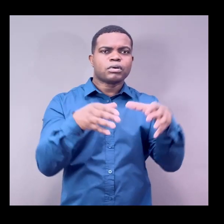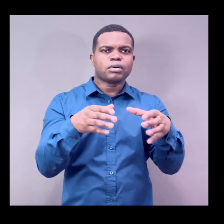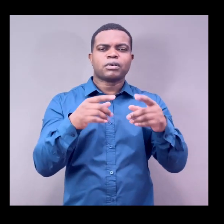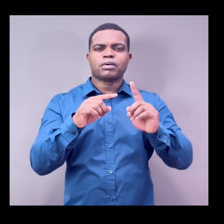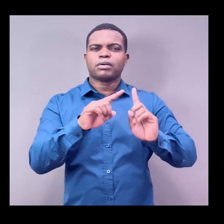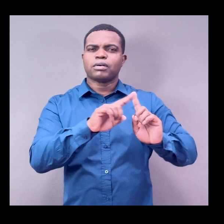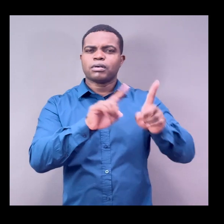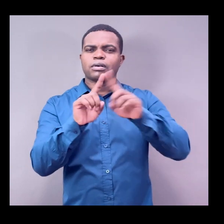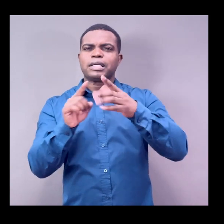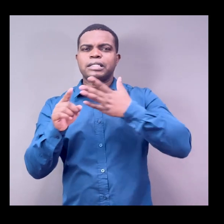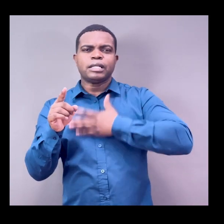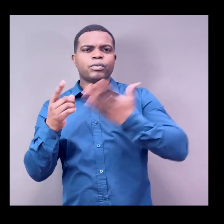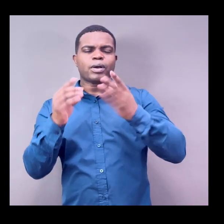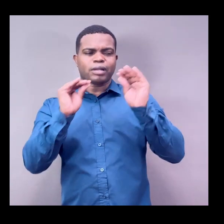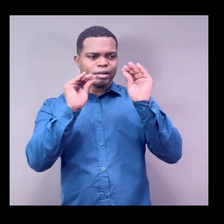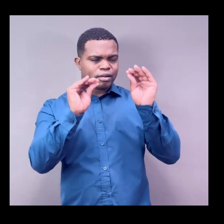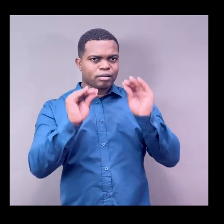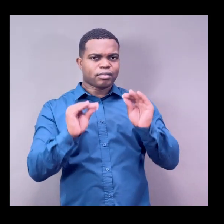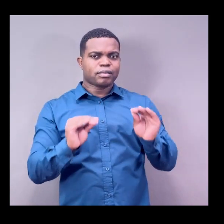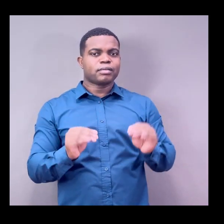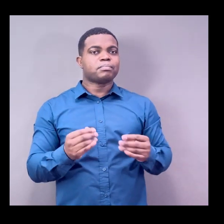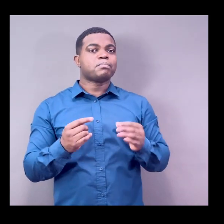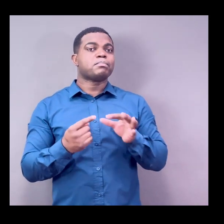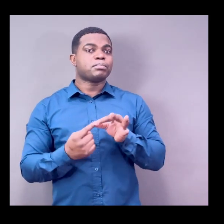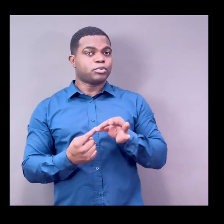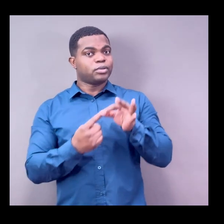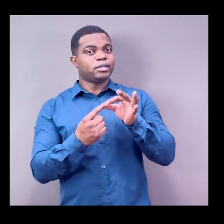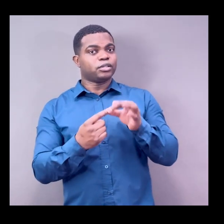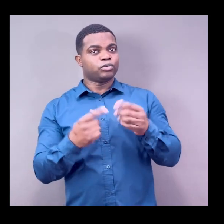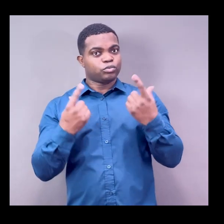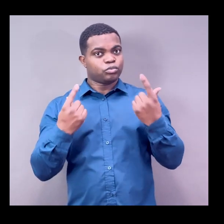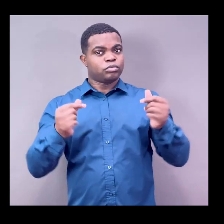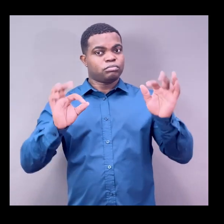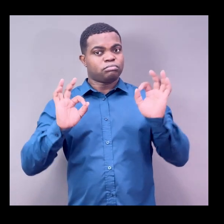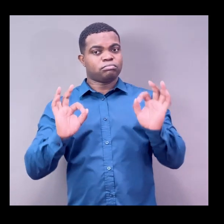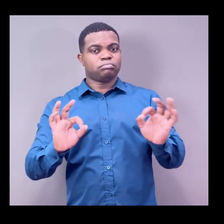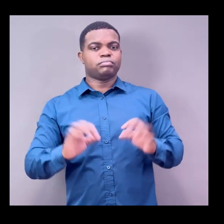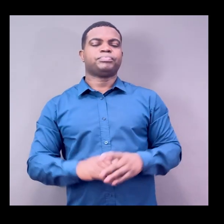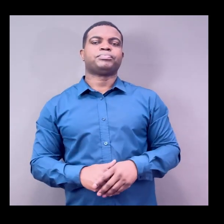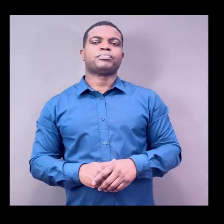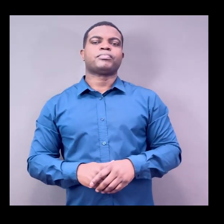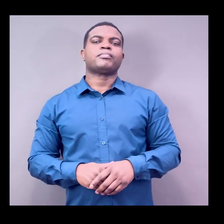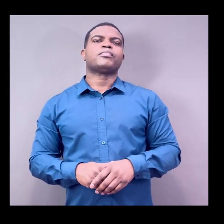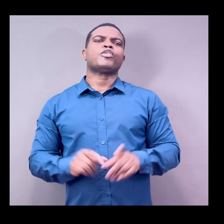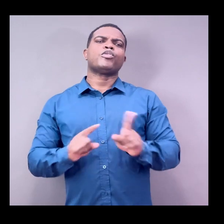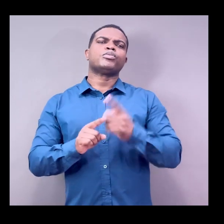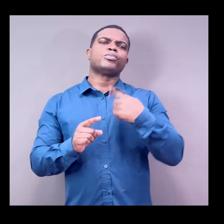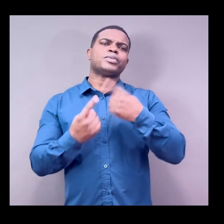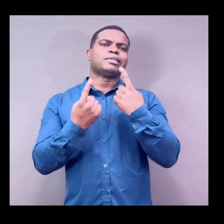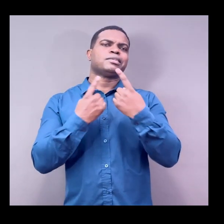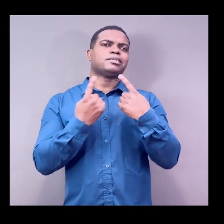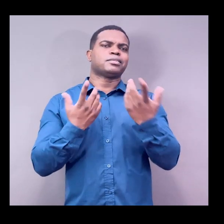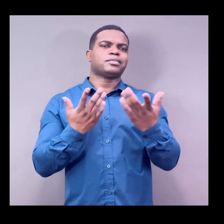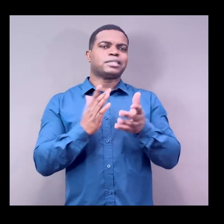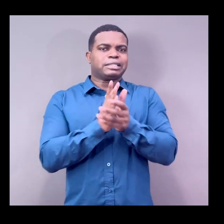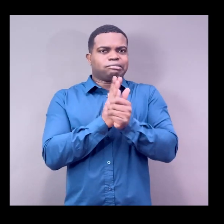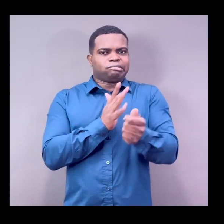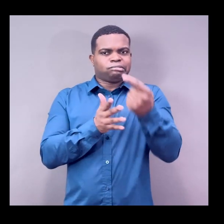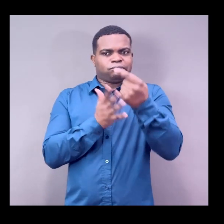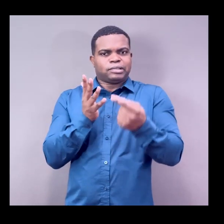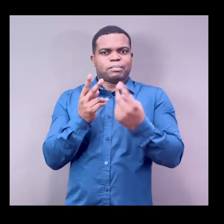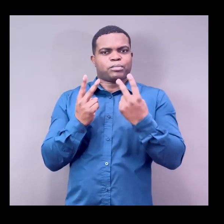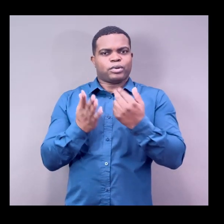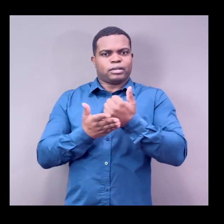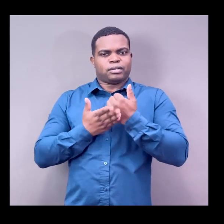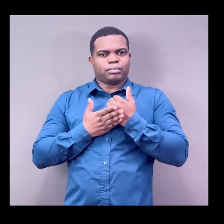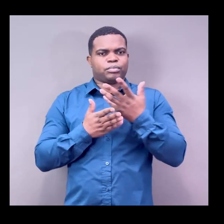that will help you to allocate your resources efficiently. I also talked about the crucial skills you